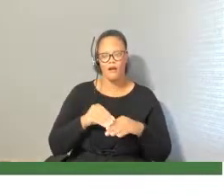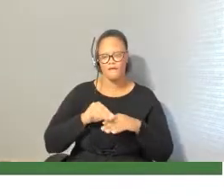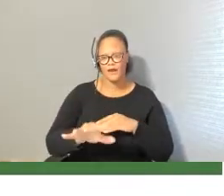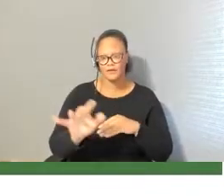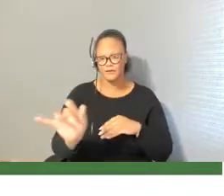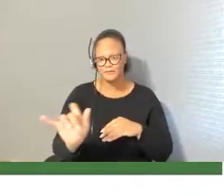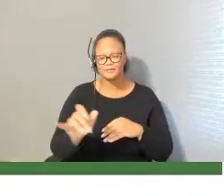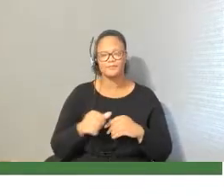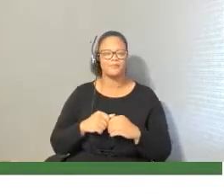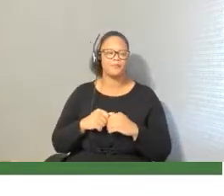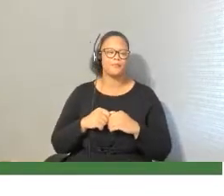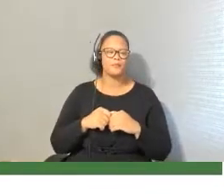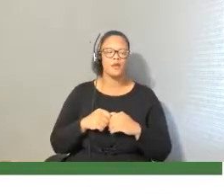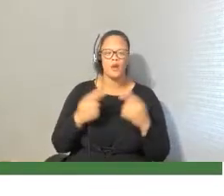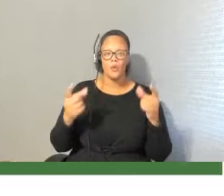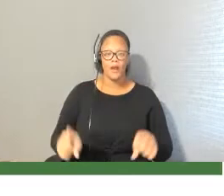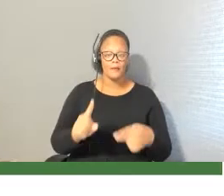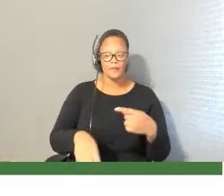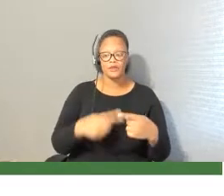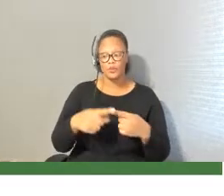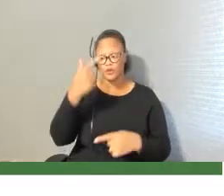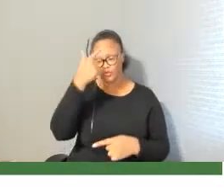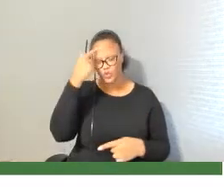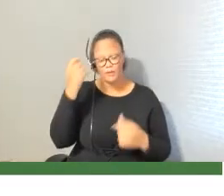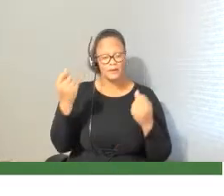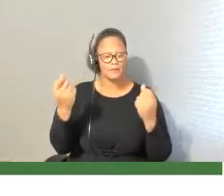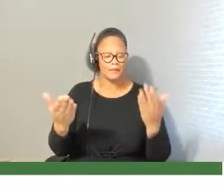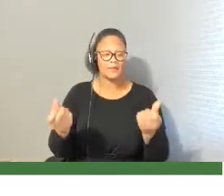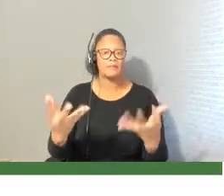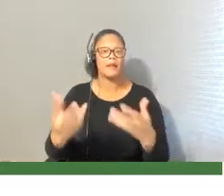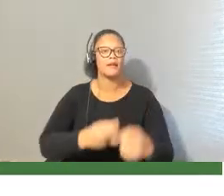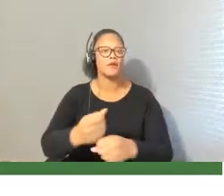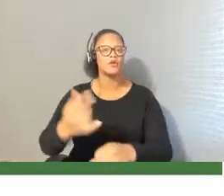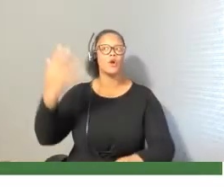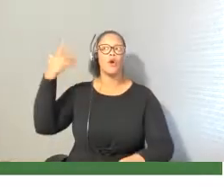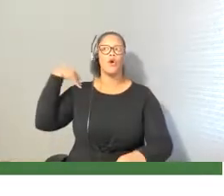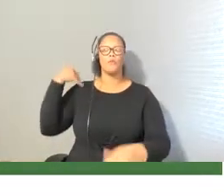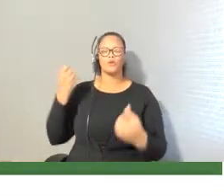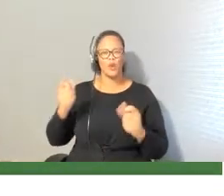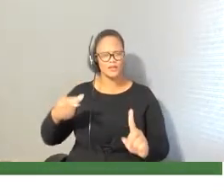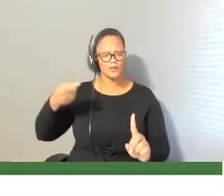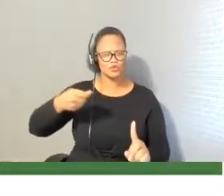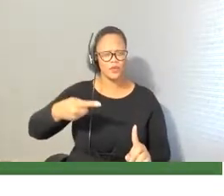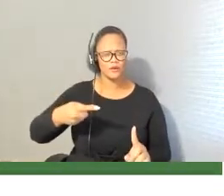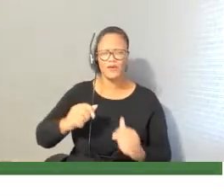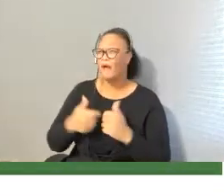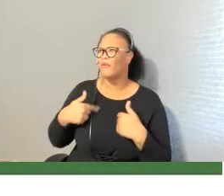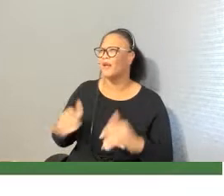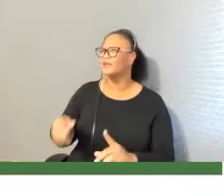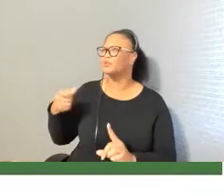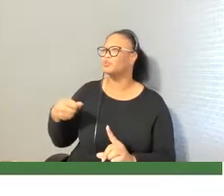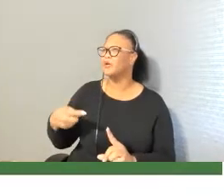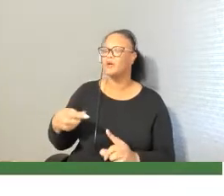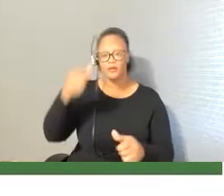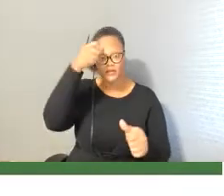when trauma may have happened years ago, but yet you're still triggered by it. Well, how am I still triggered by it? Because of